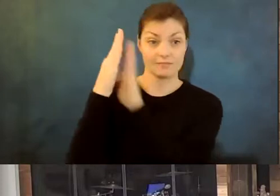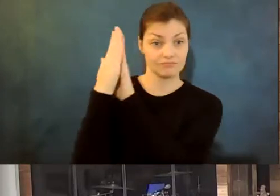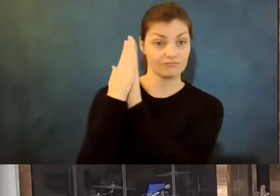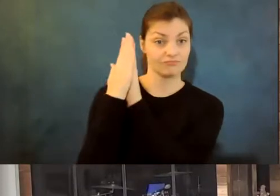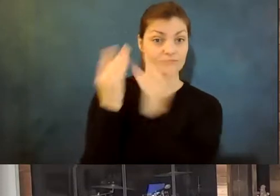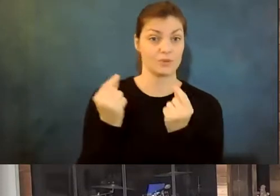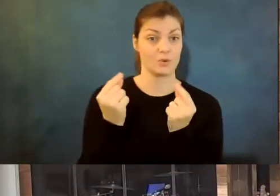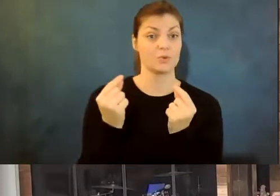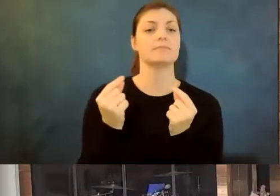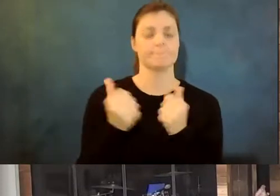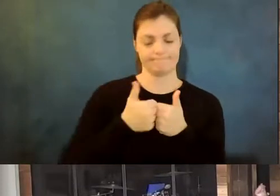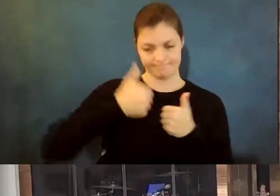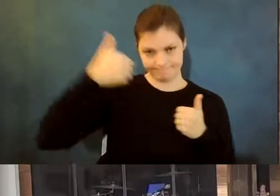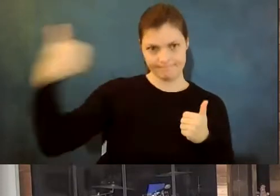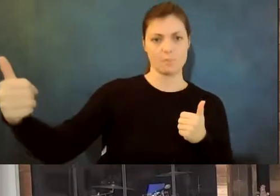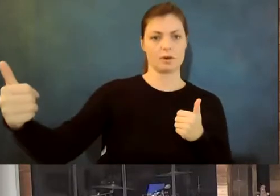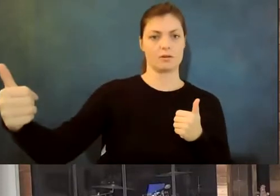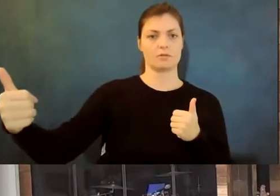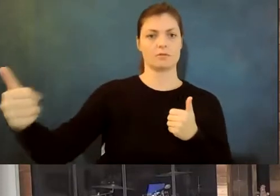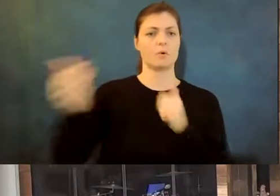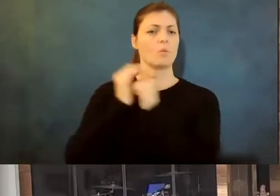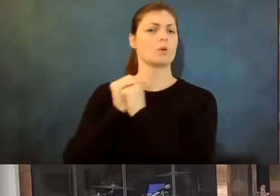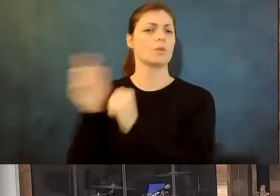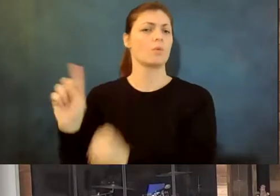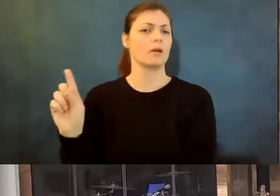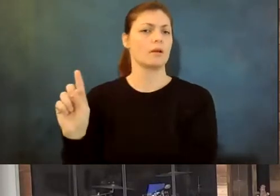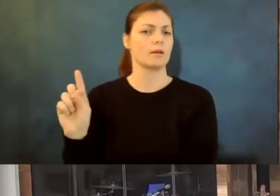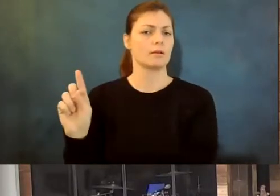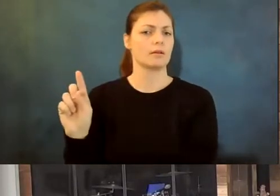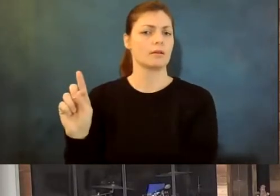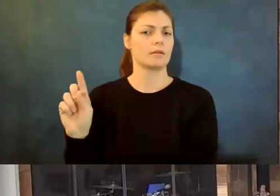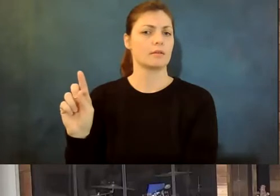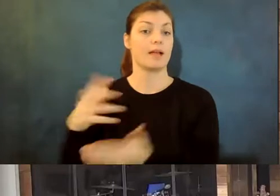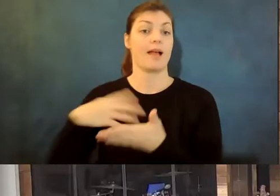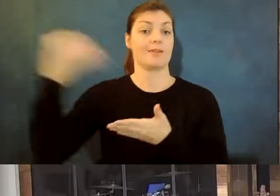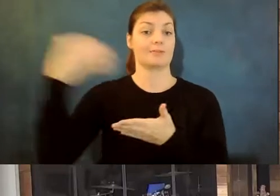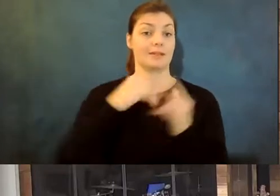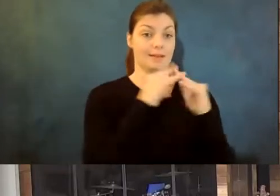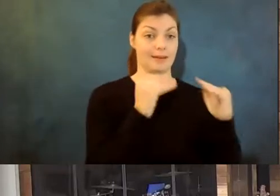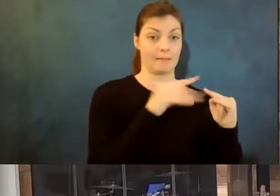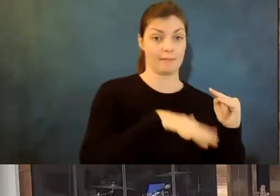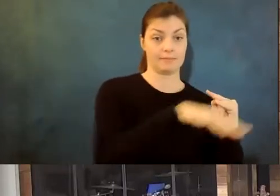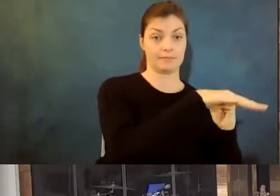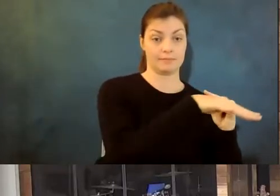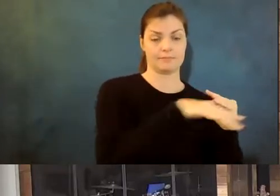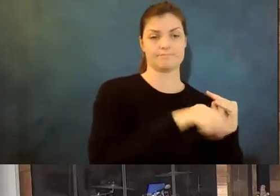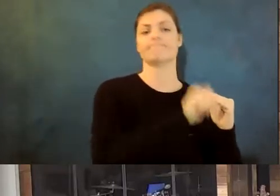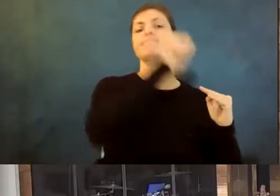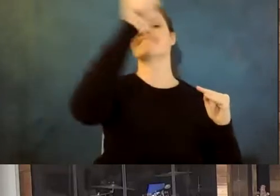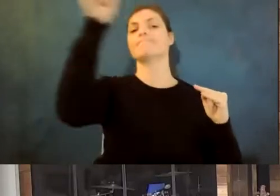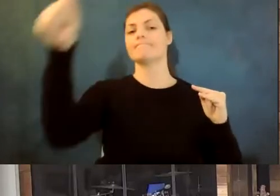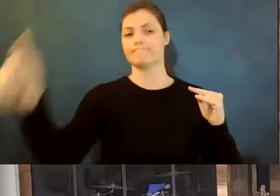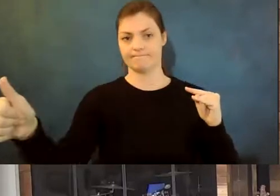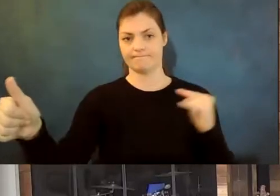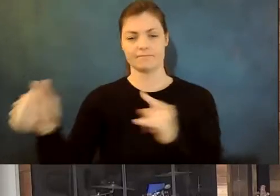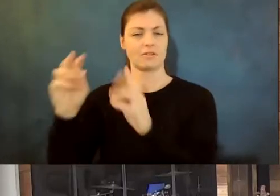set themselves apart, and they went and they worshiped where? What did it say in the passage? Outside the camp, they went to the tent of